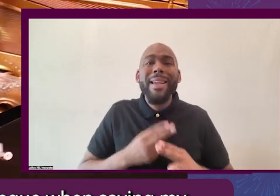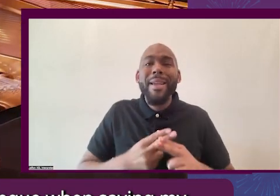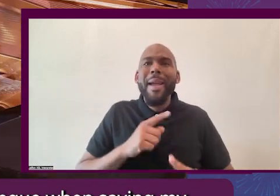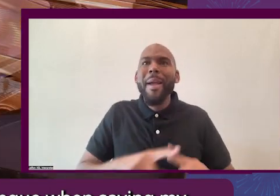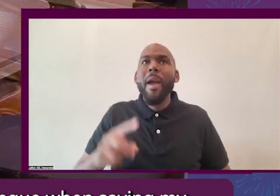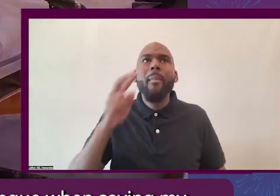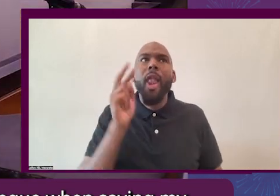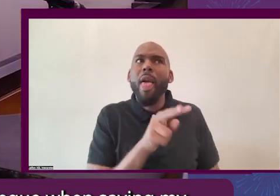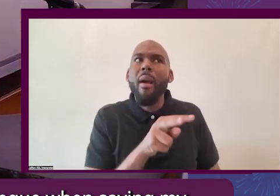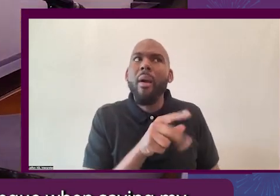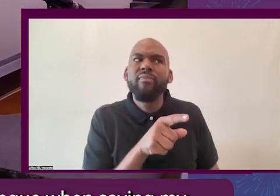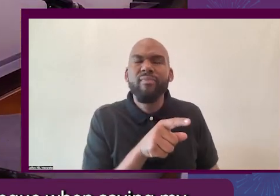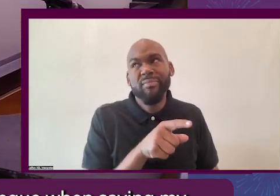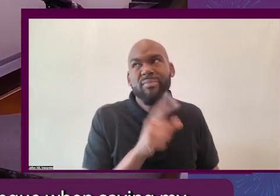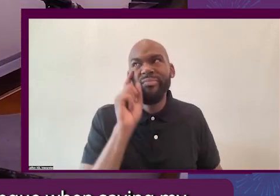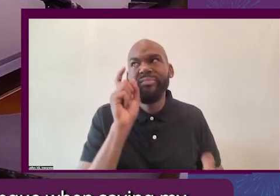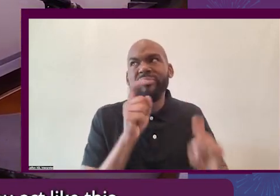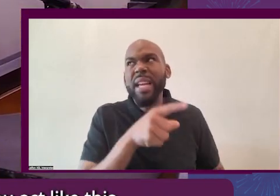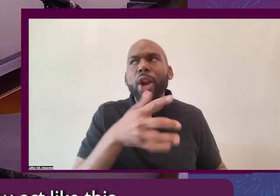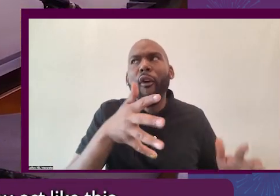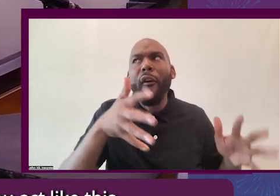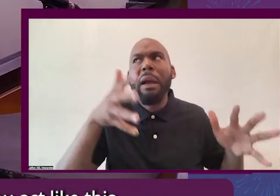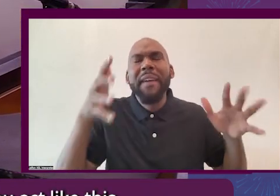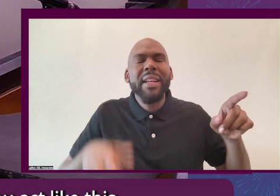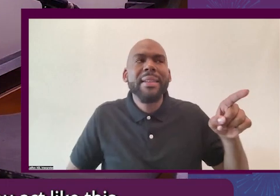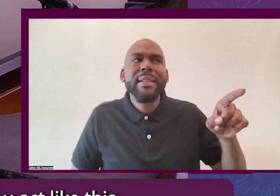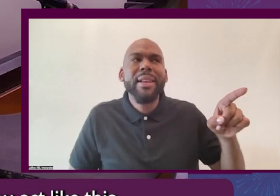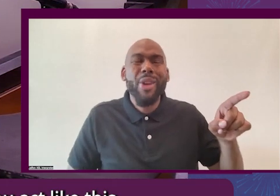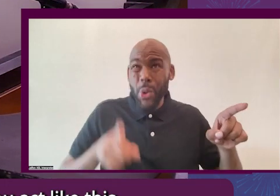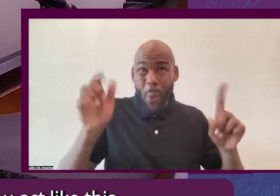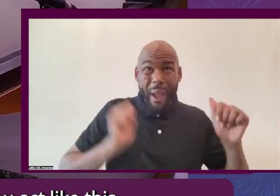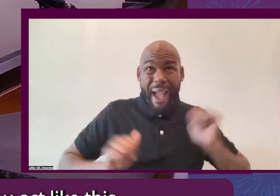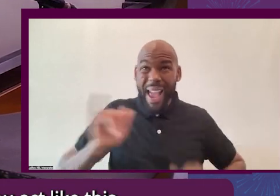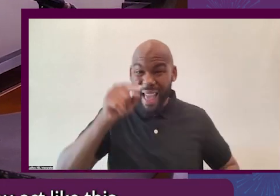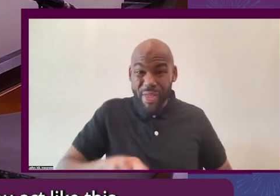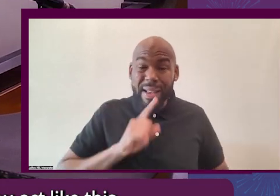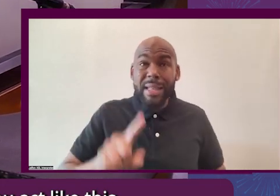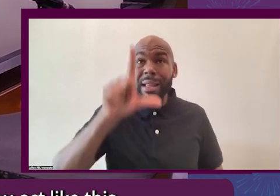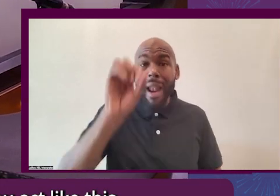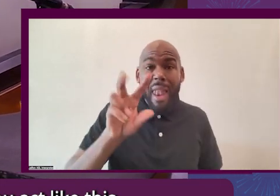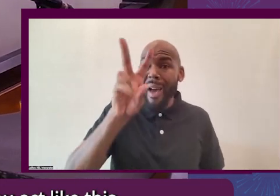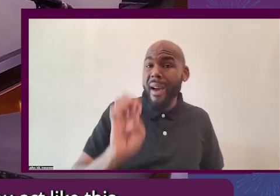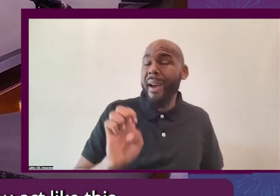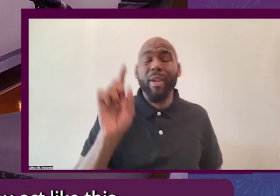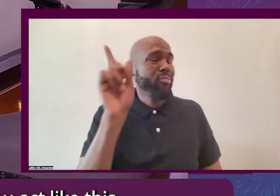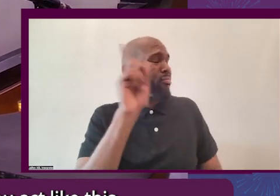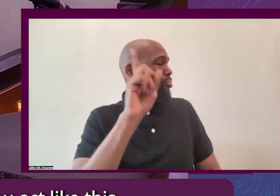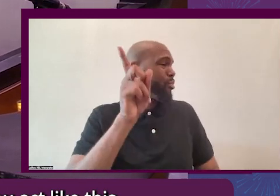my name? Oh, look, he's got a run. What's making you nervous? You act like this is